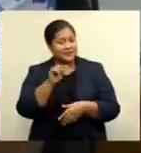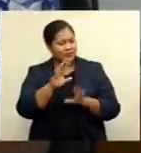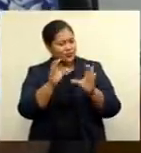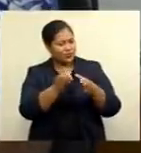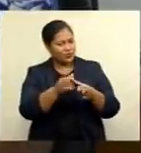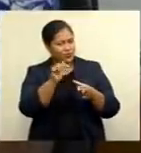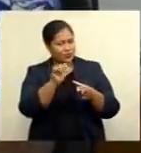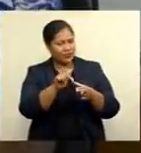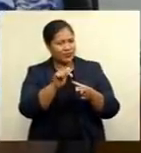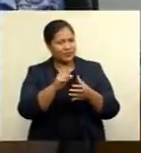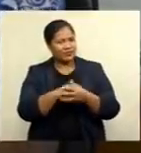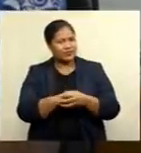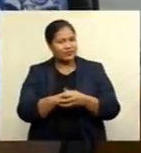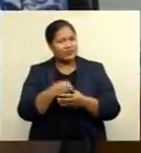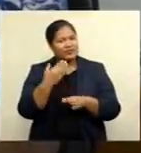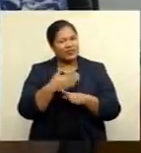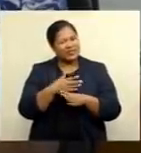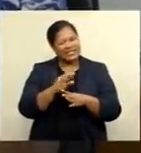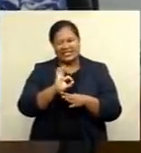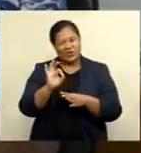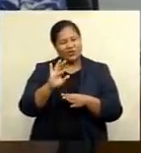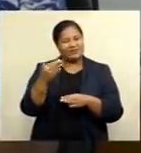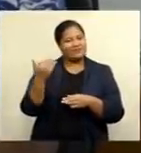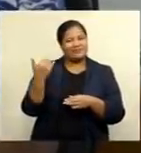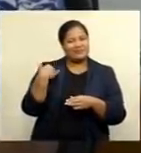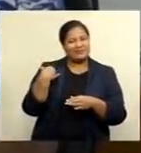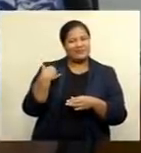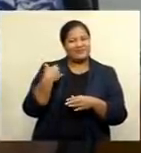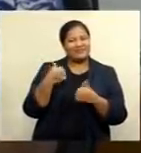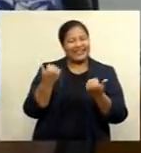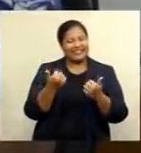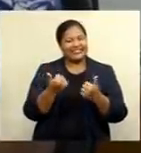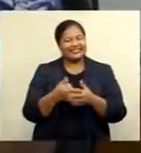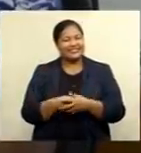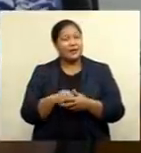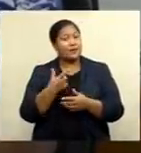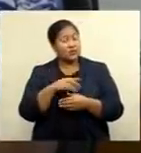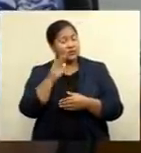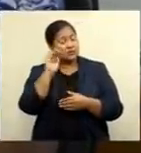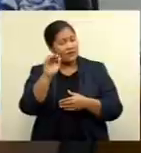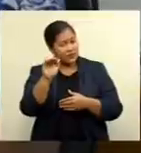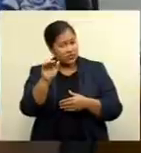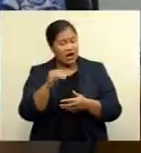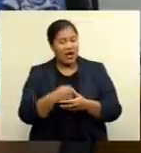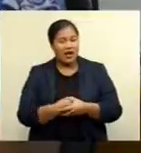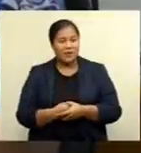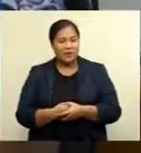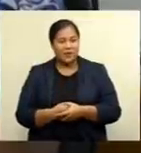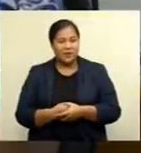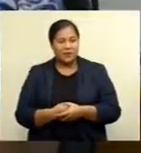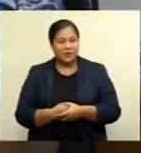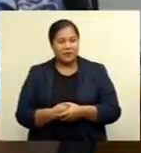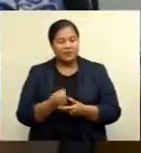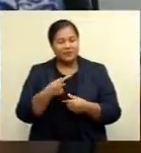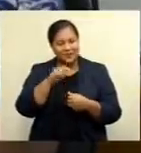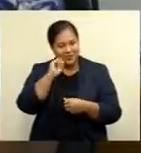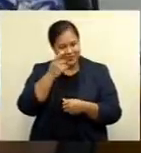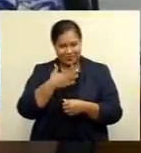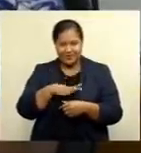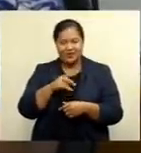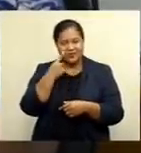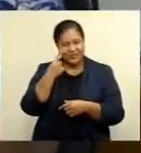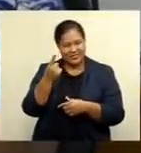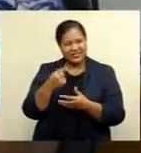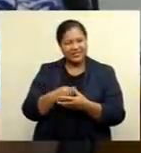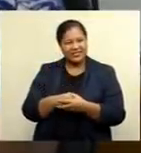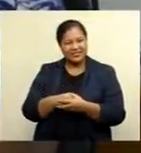I would say, very least affected, and in future we would want to see that things